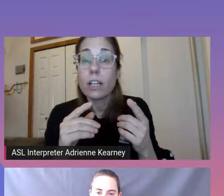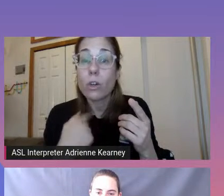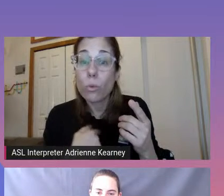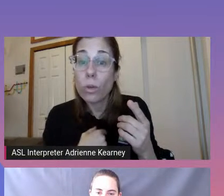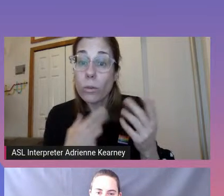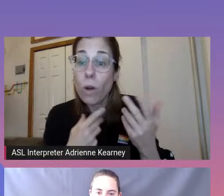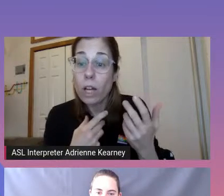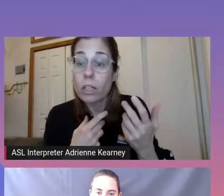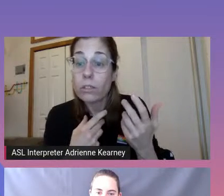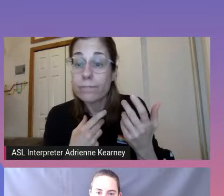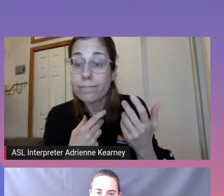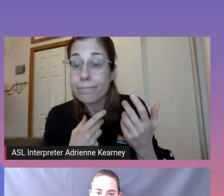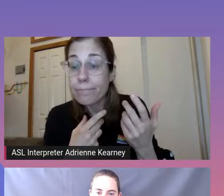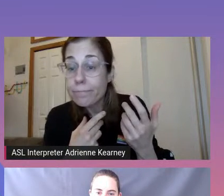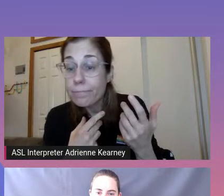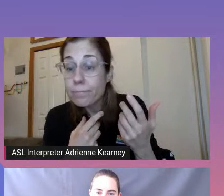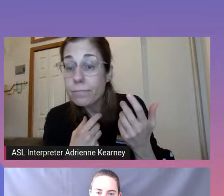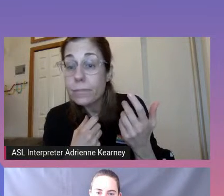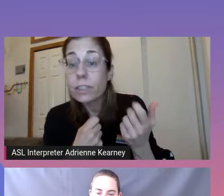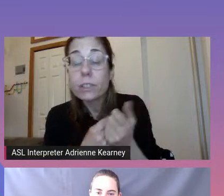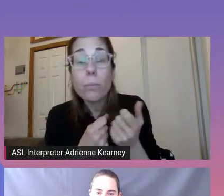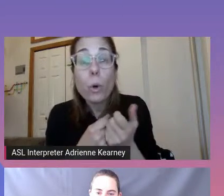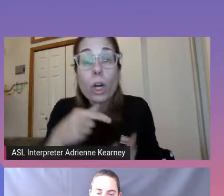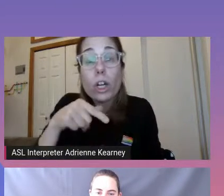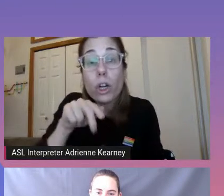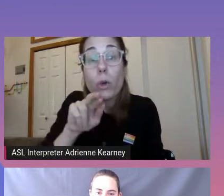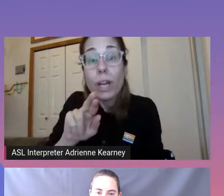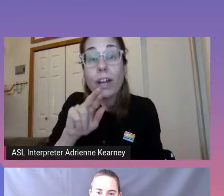mental health, etc.? Anybody want to jump in